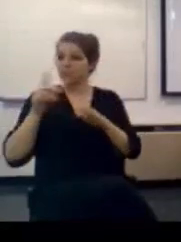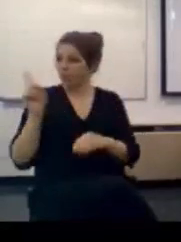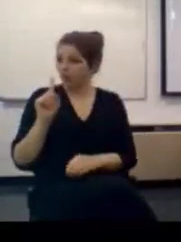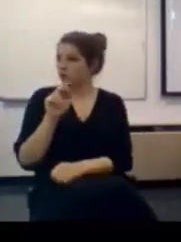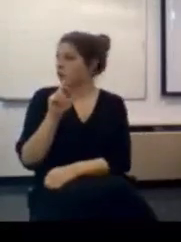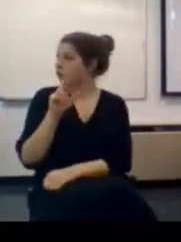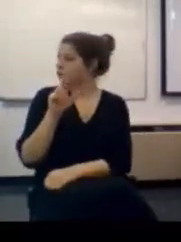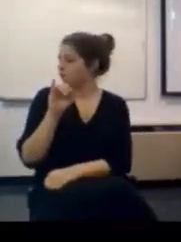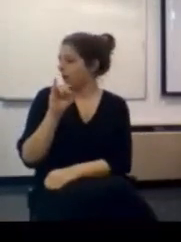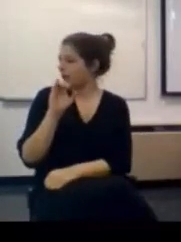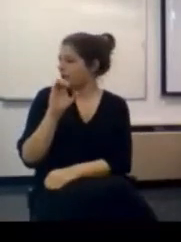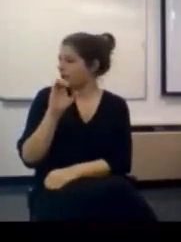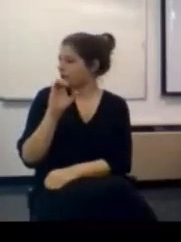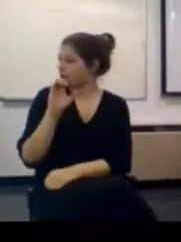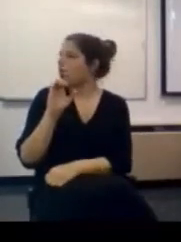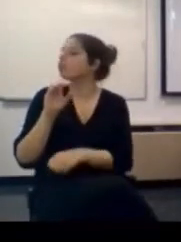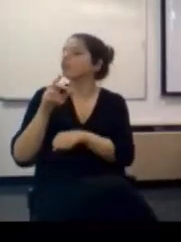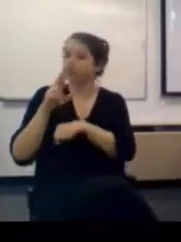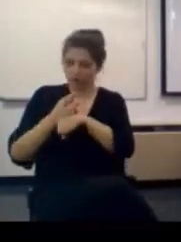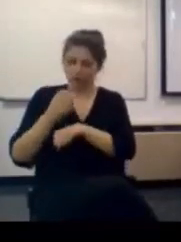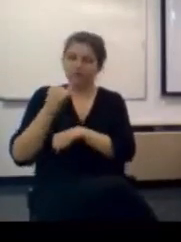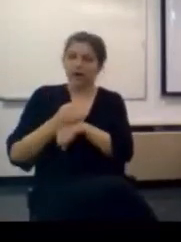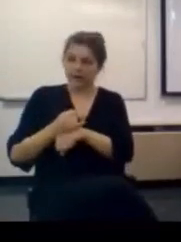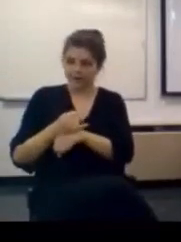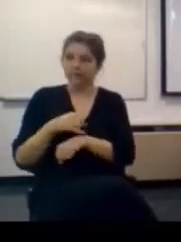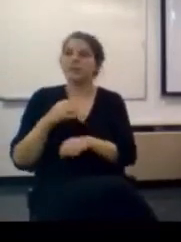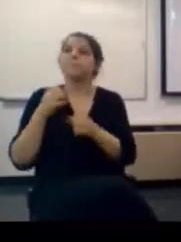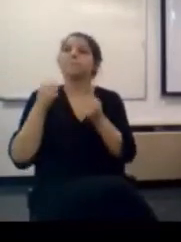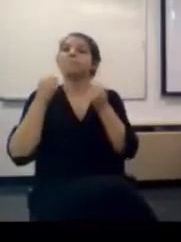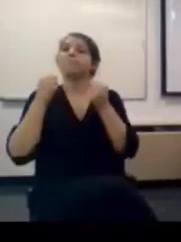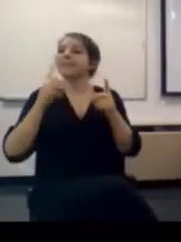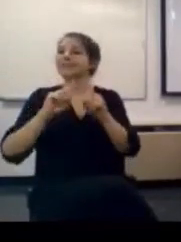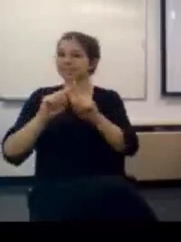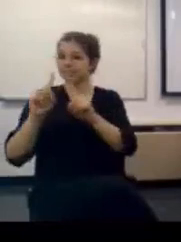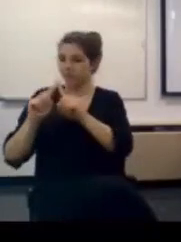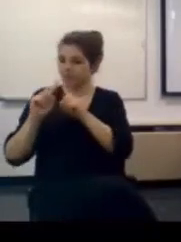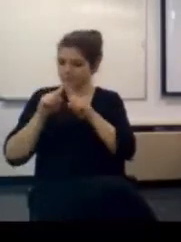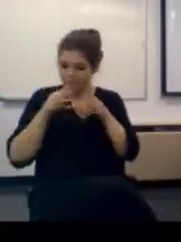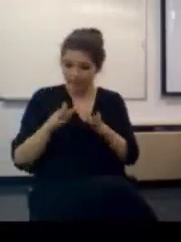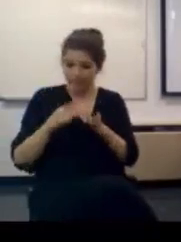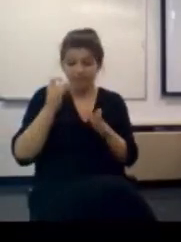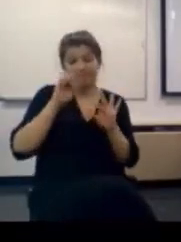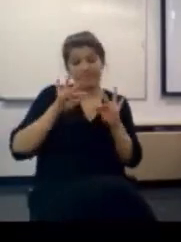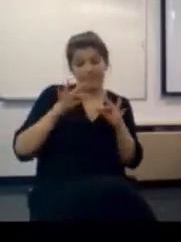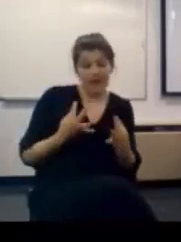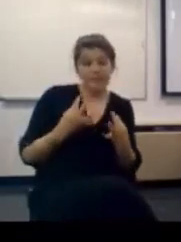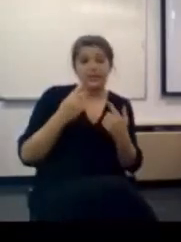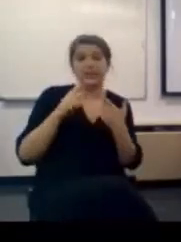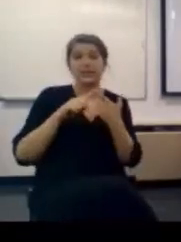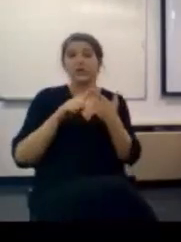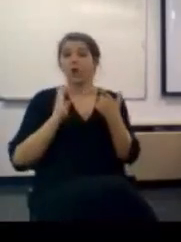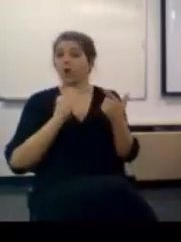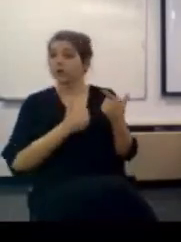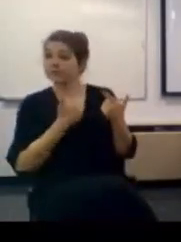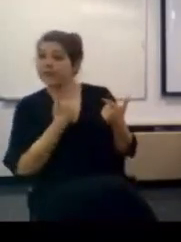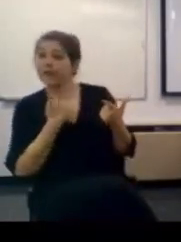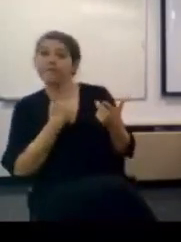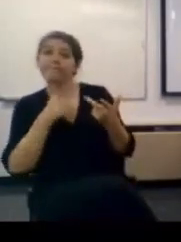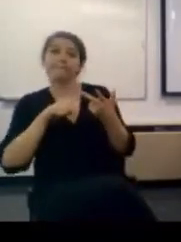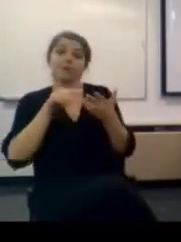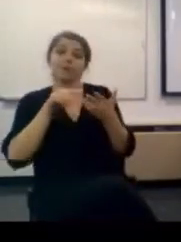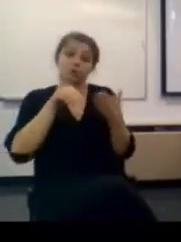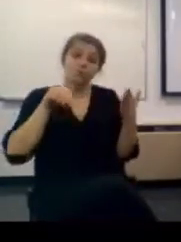mental health facility in the city is in Rikers Island, right? So we know that there are all of these different paths, whether it's a family